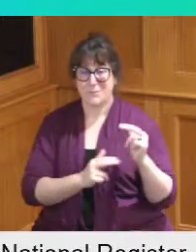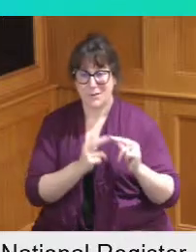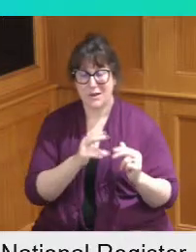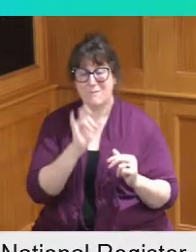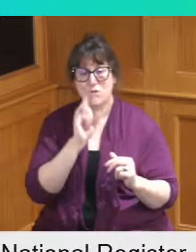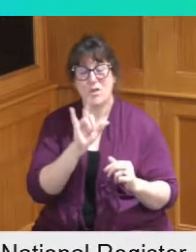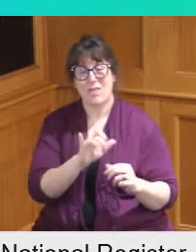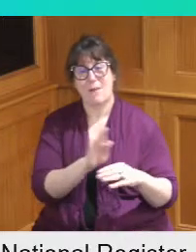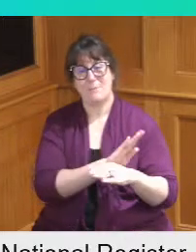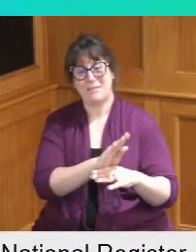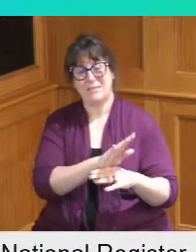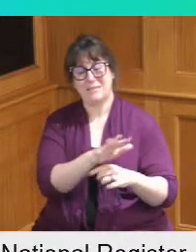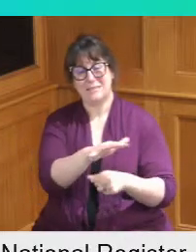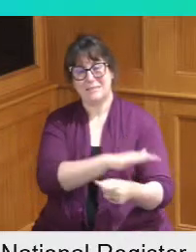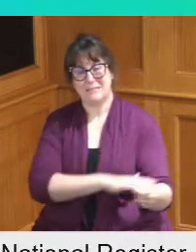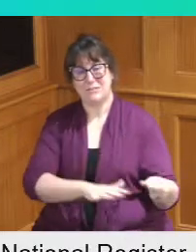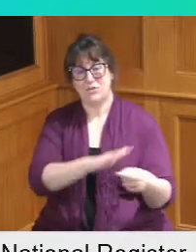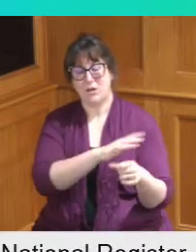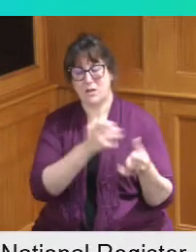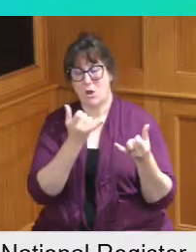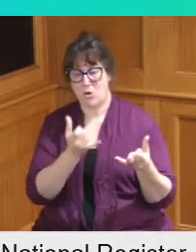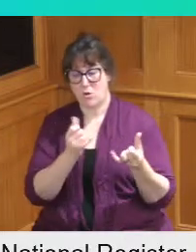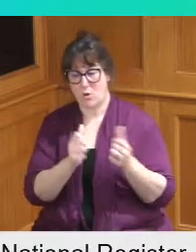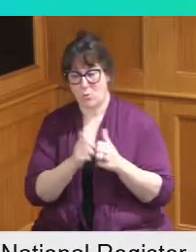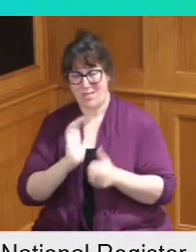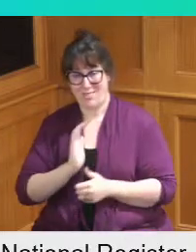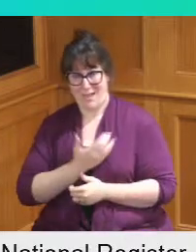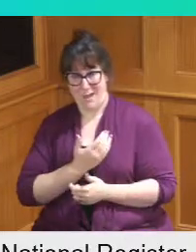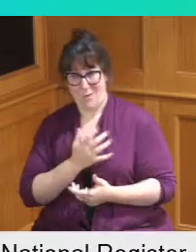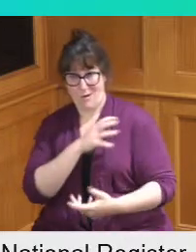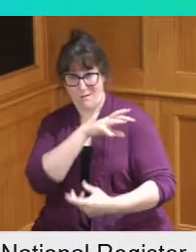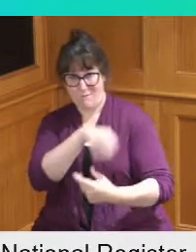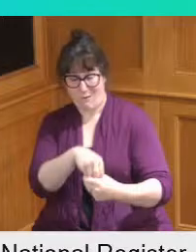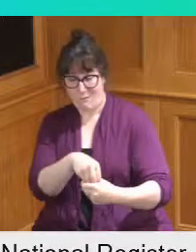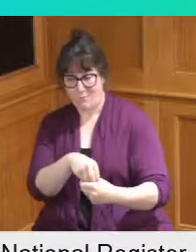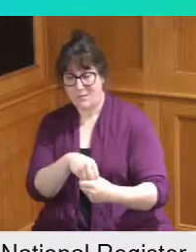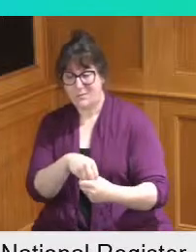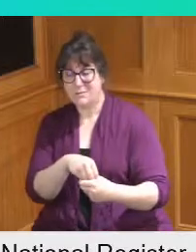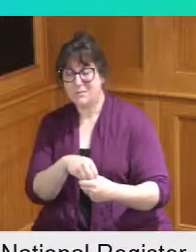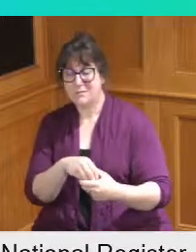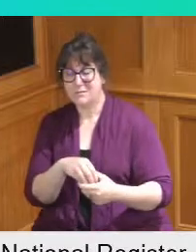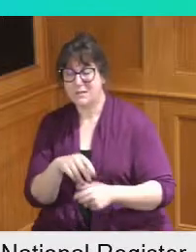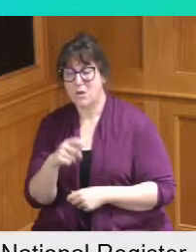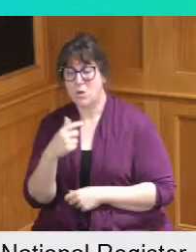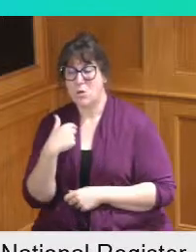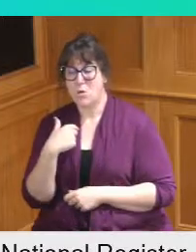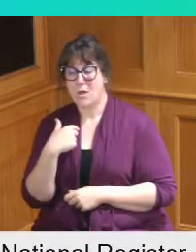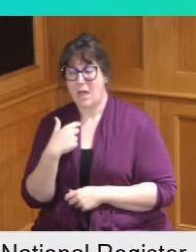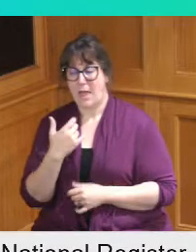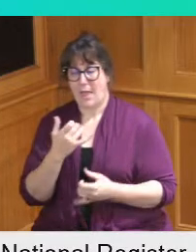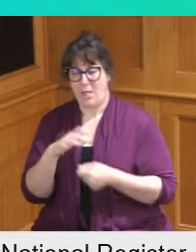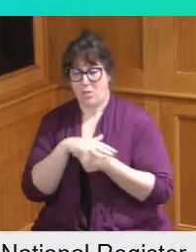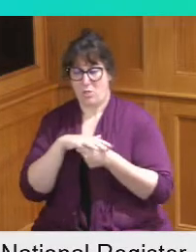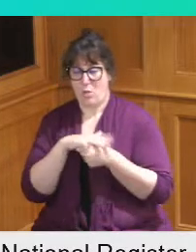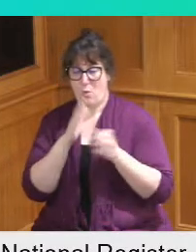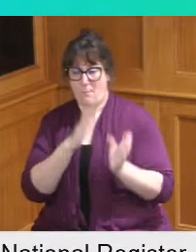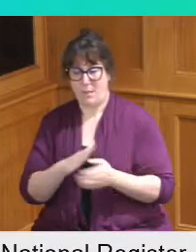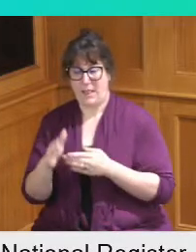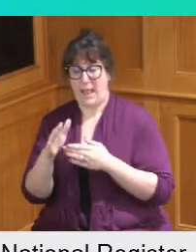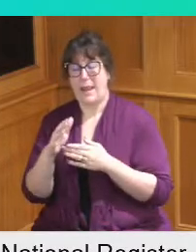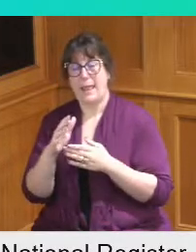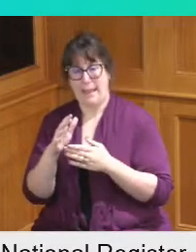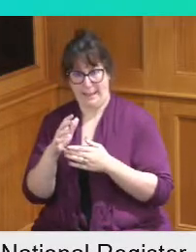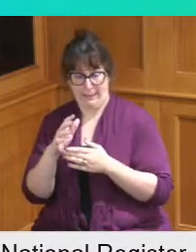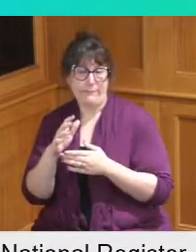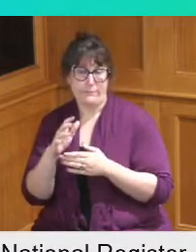going. Concurrent with our involvement, the city commissioned a study by Yard & Company, a local planning firm, to perform a small area